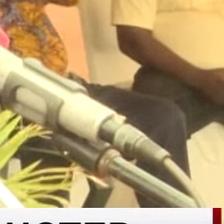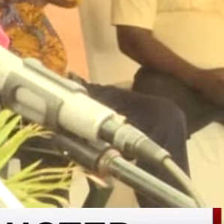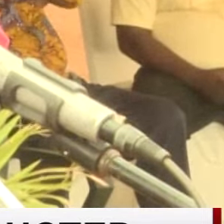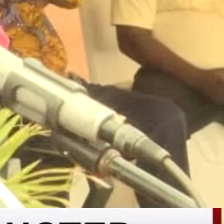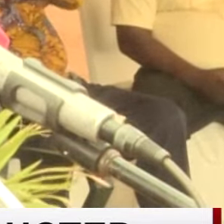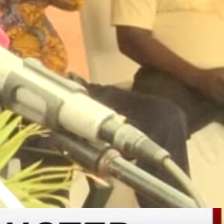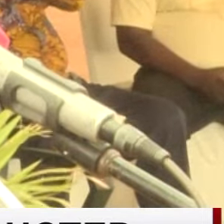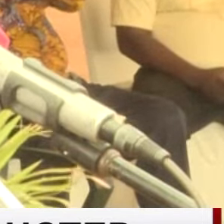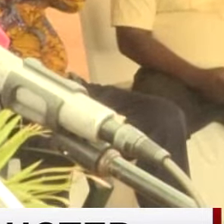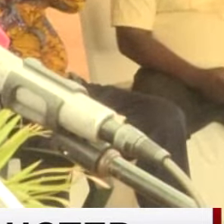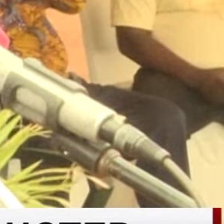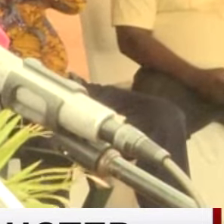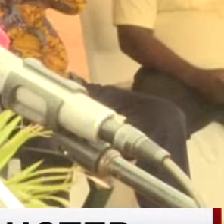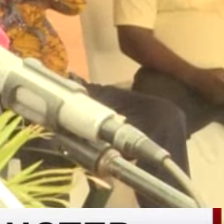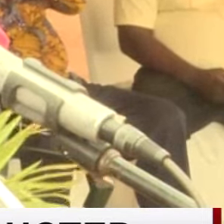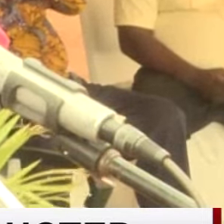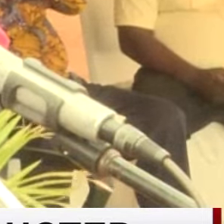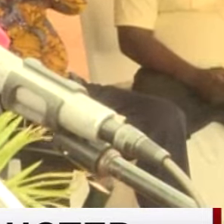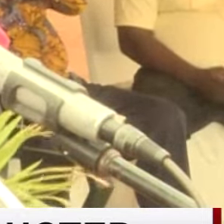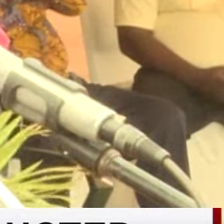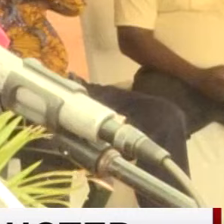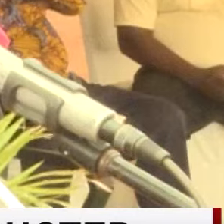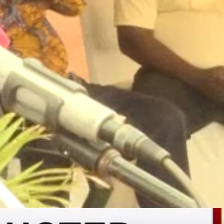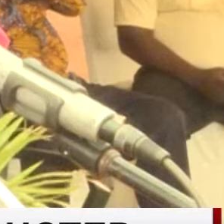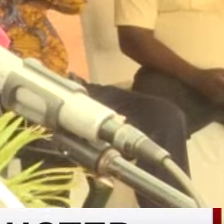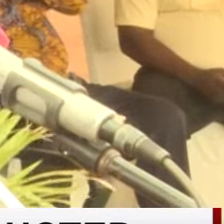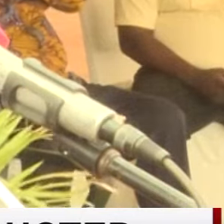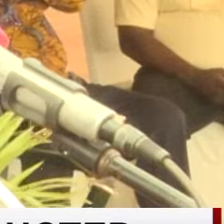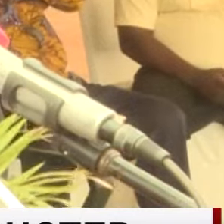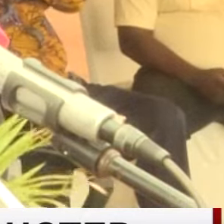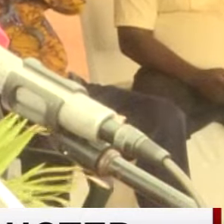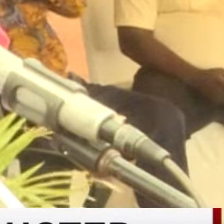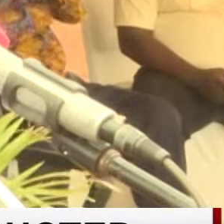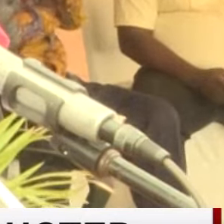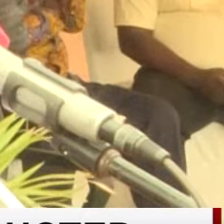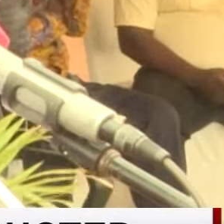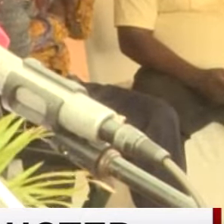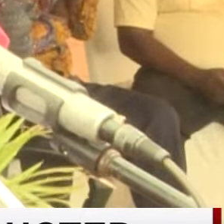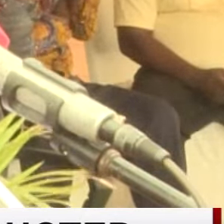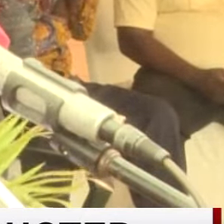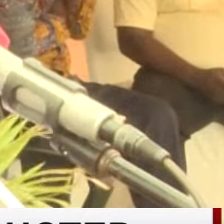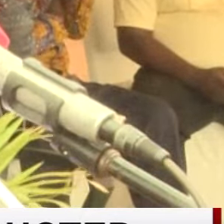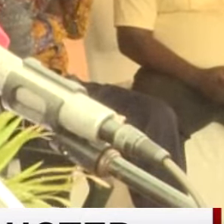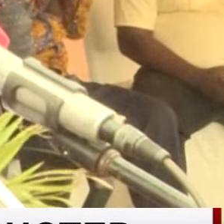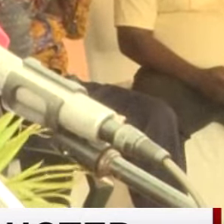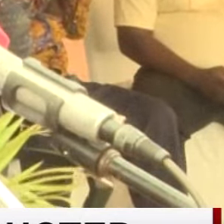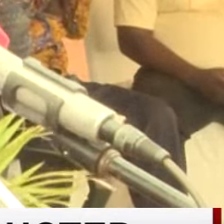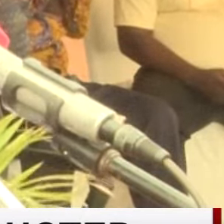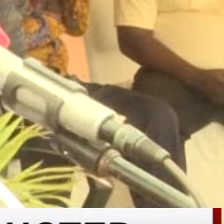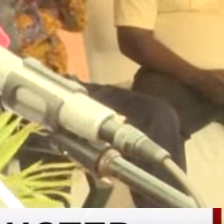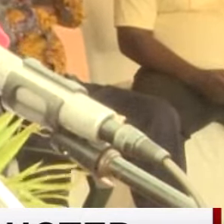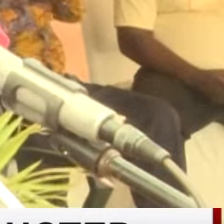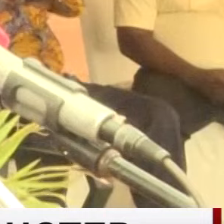way of diversification. In the past, this only included maize